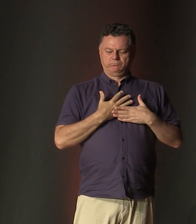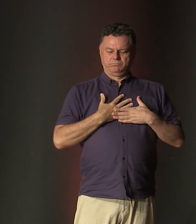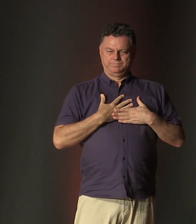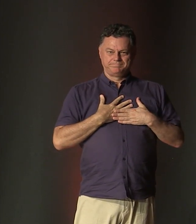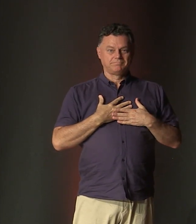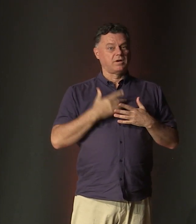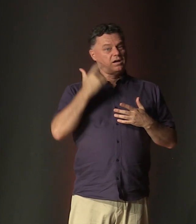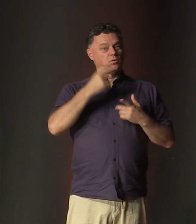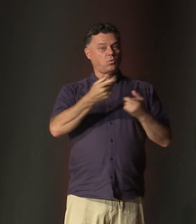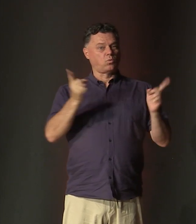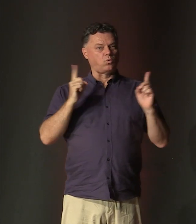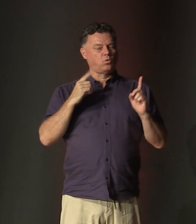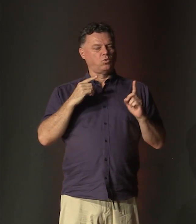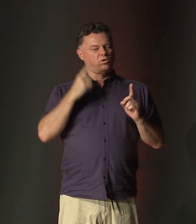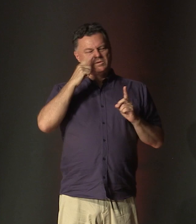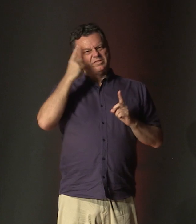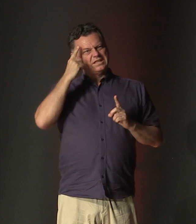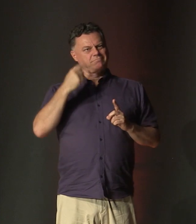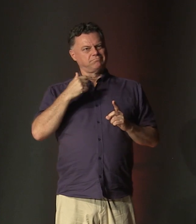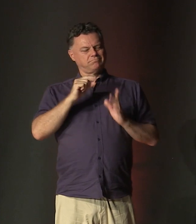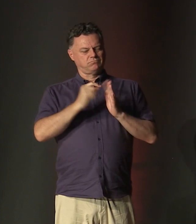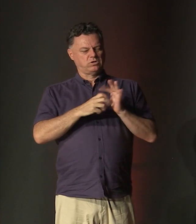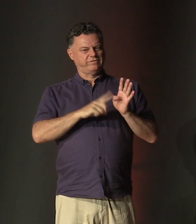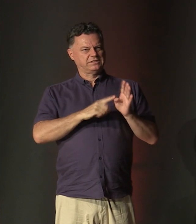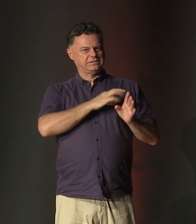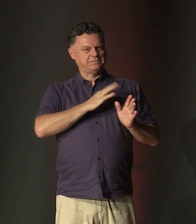to think that we know what privacy means to all of us.